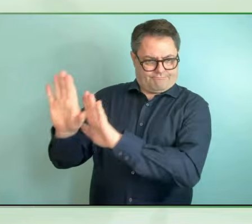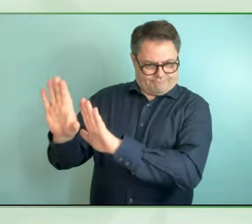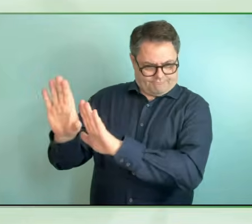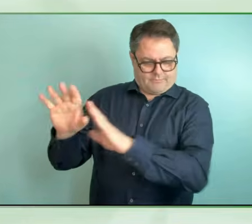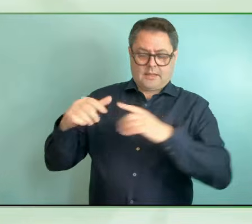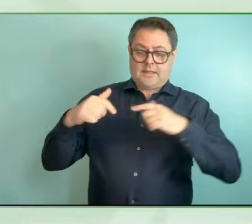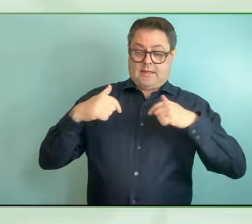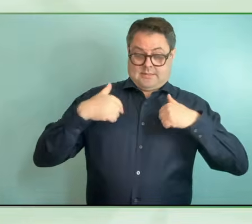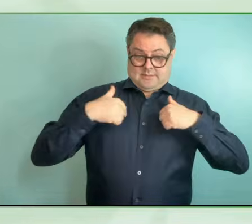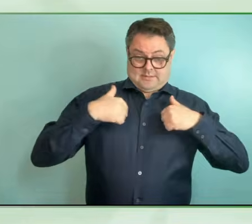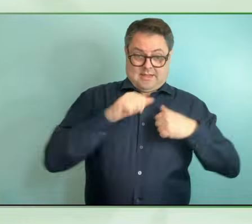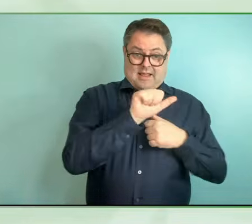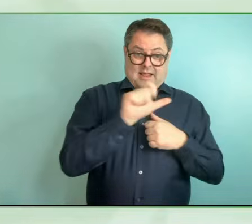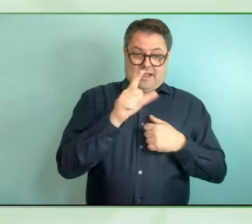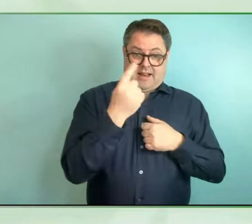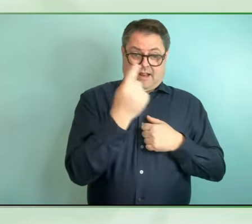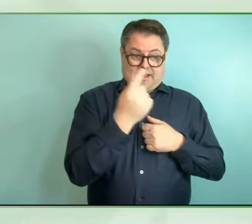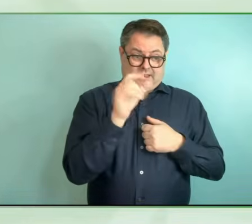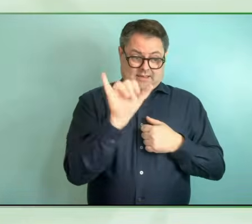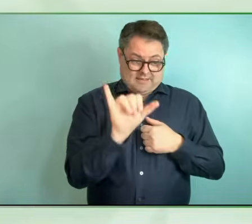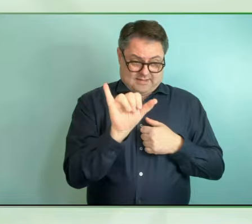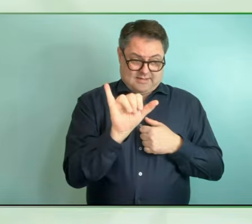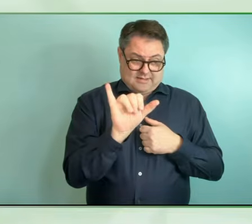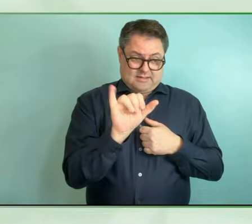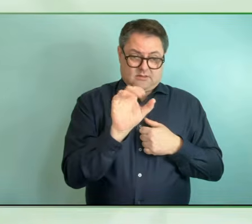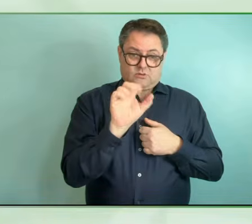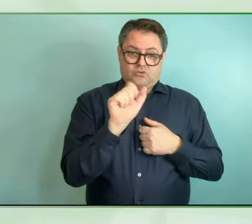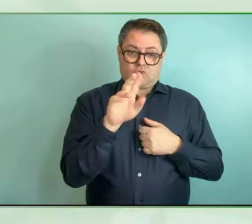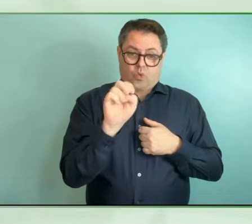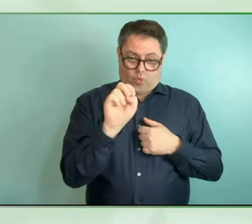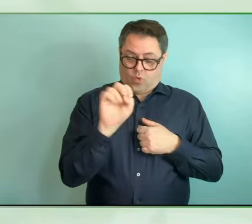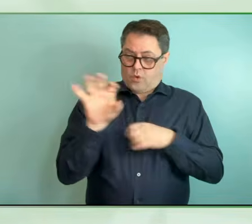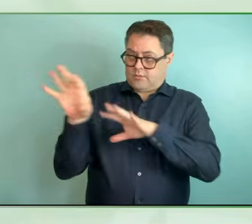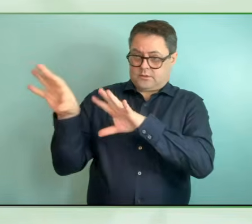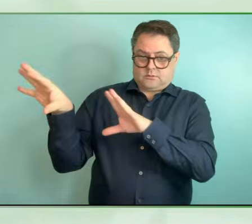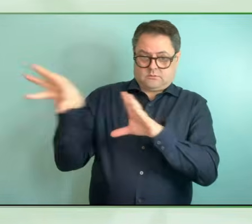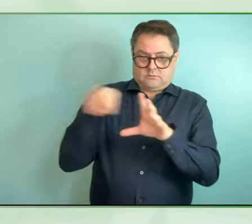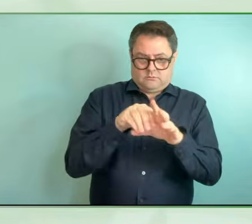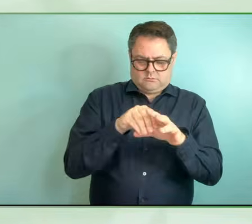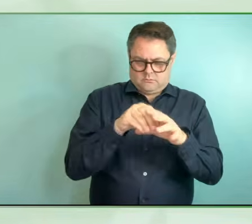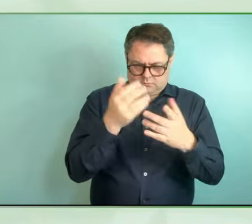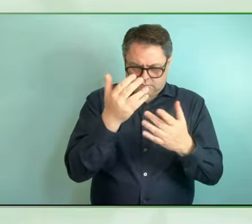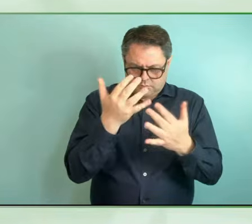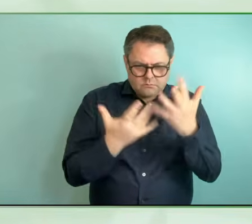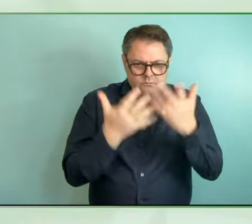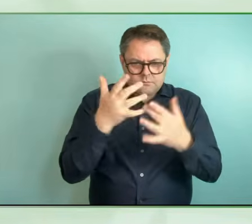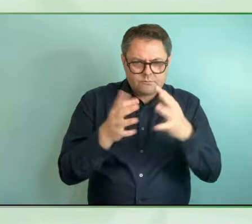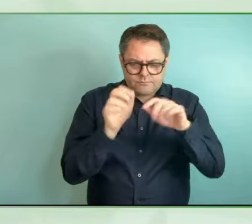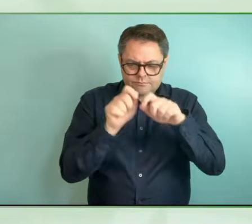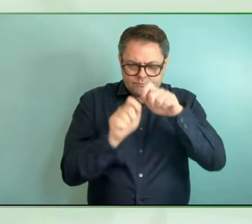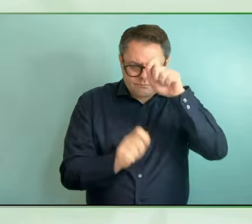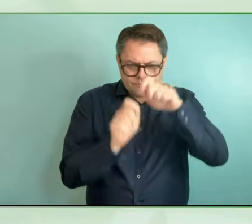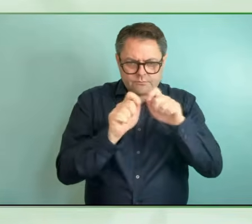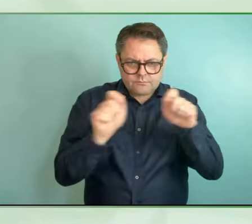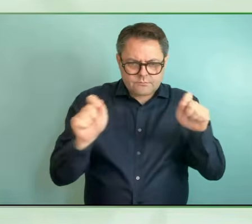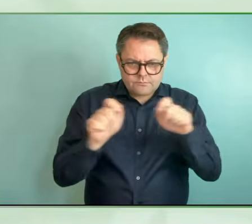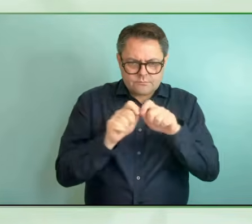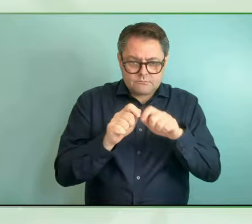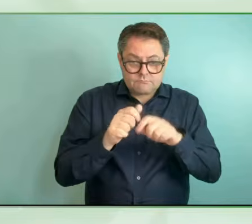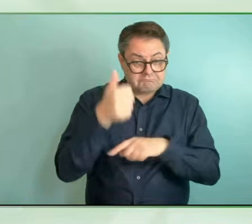organizes and evaluates this data to give out an evaluation